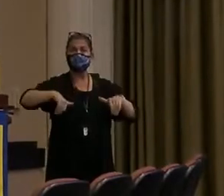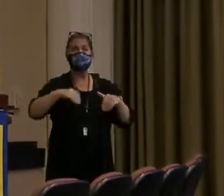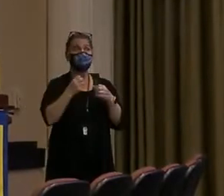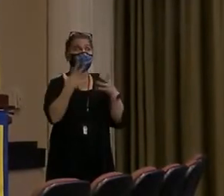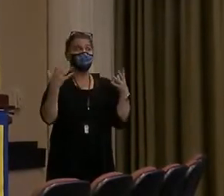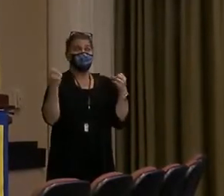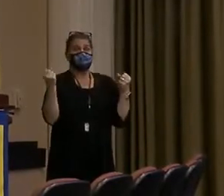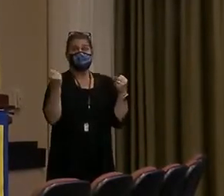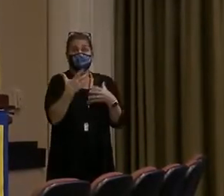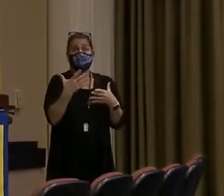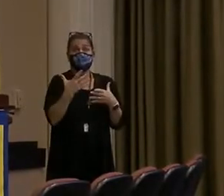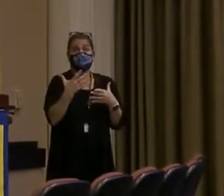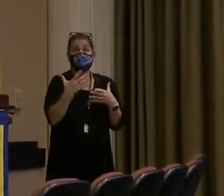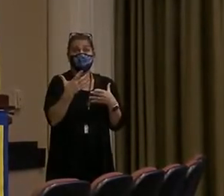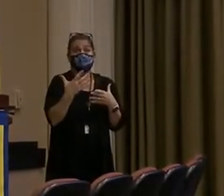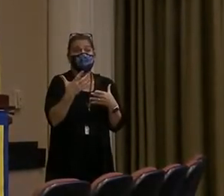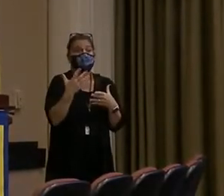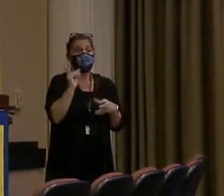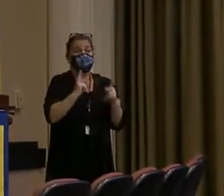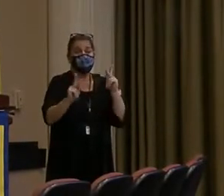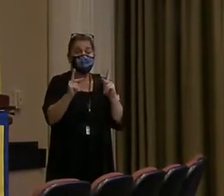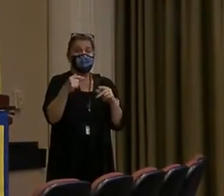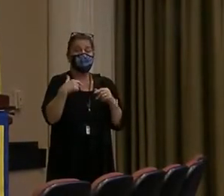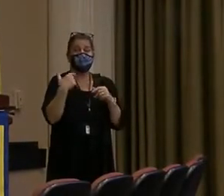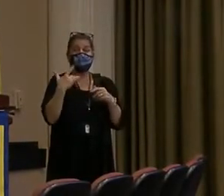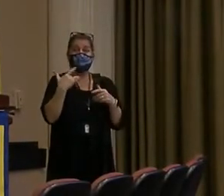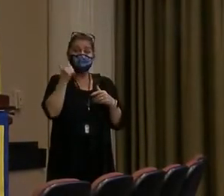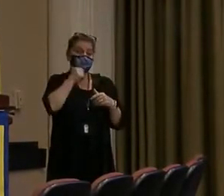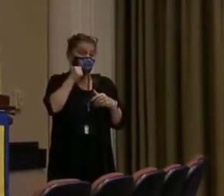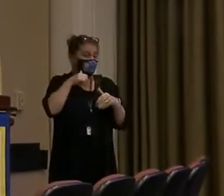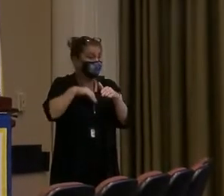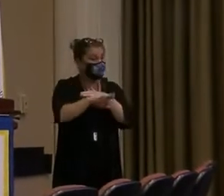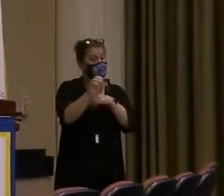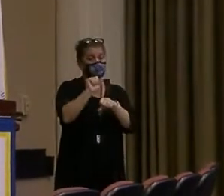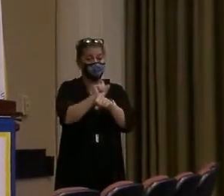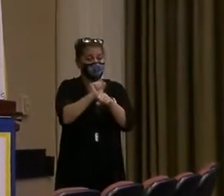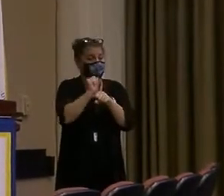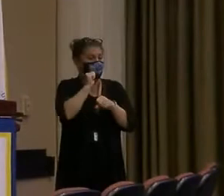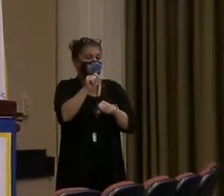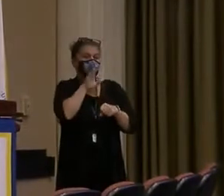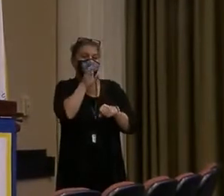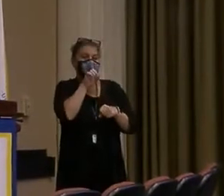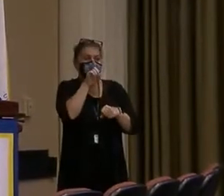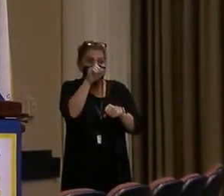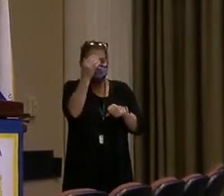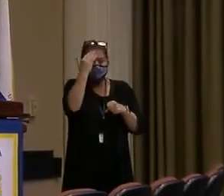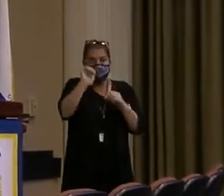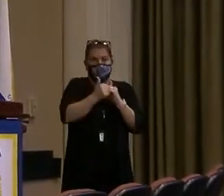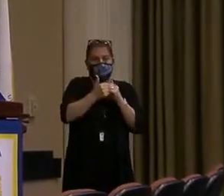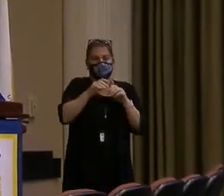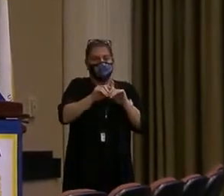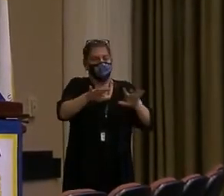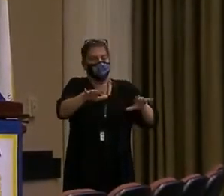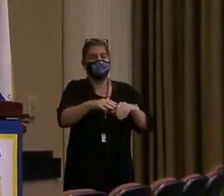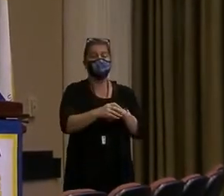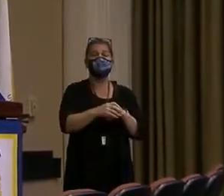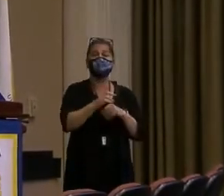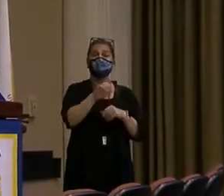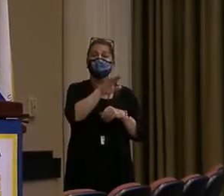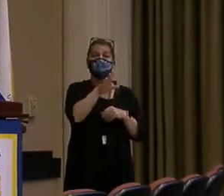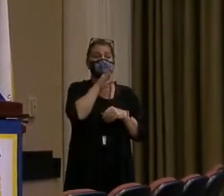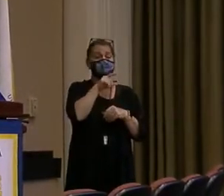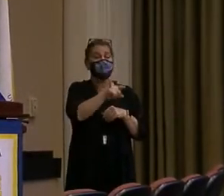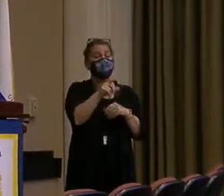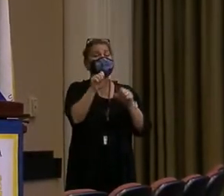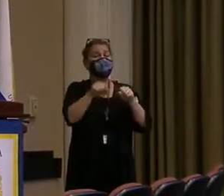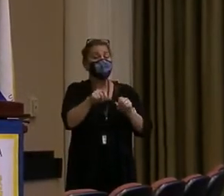fear on the part of the staff who still came in every day to care for their patients. They never spoke, and yet they were potential